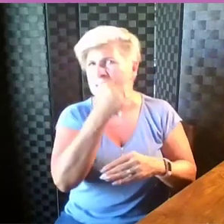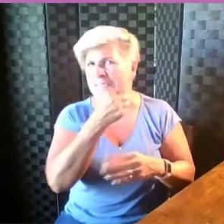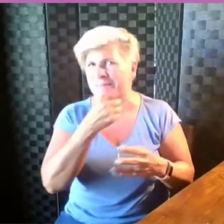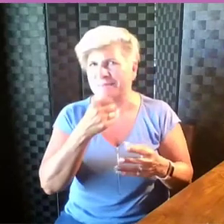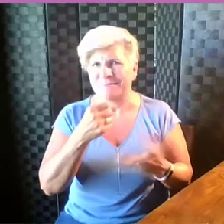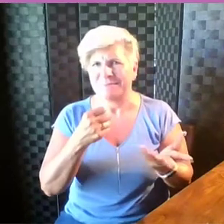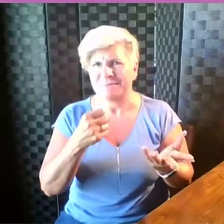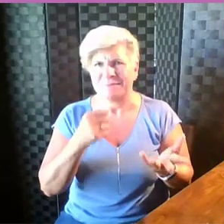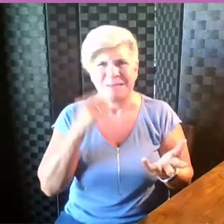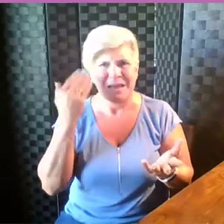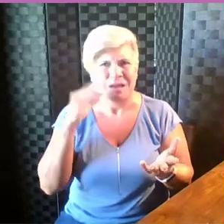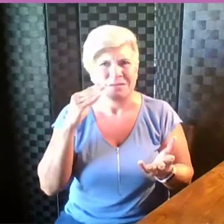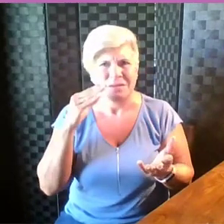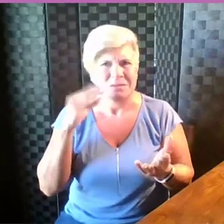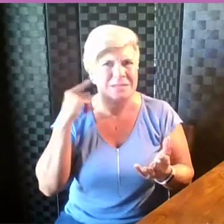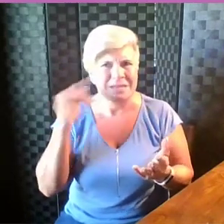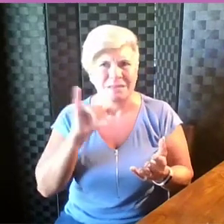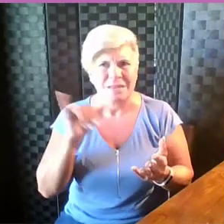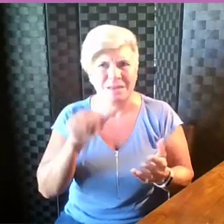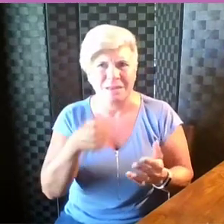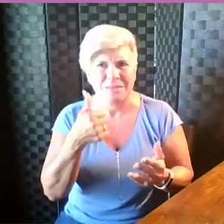than somebody cheering.